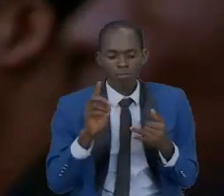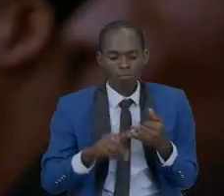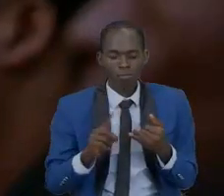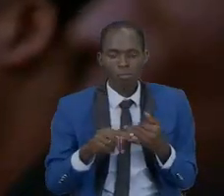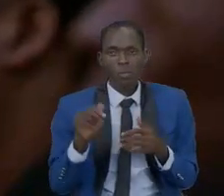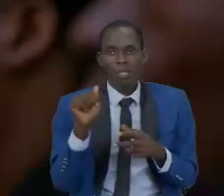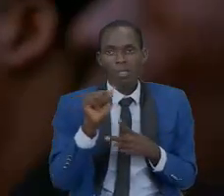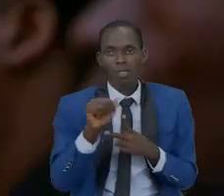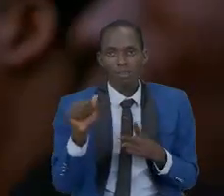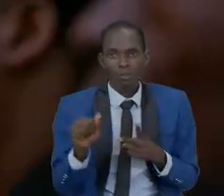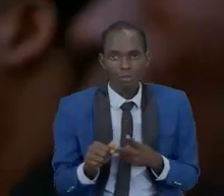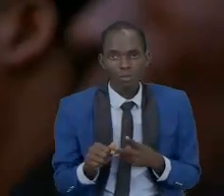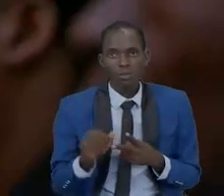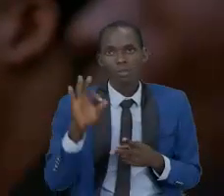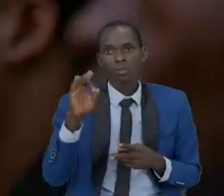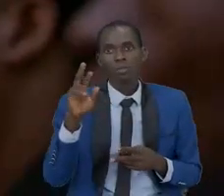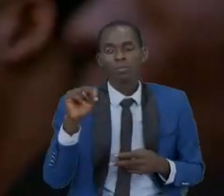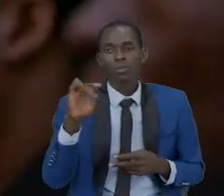fornication